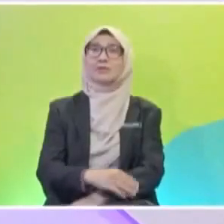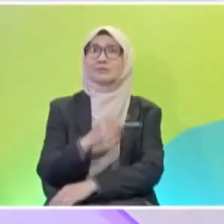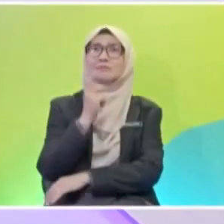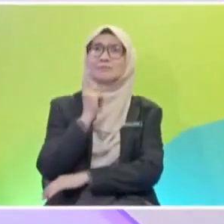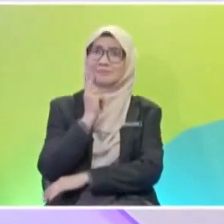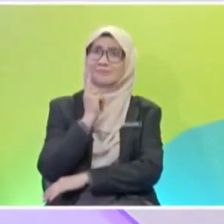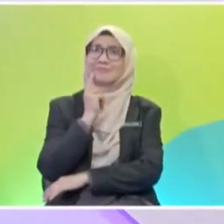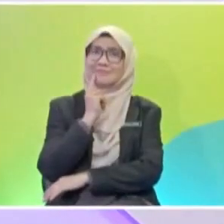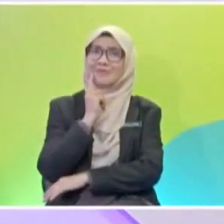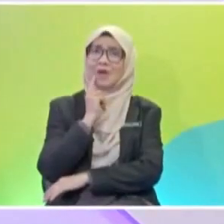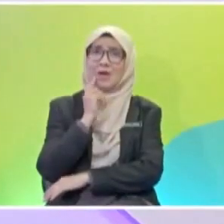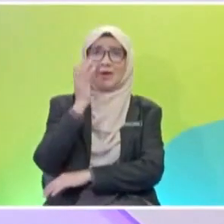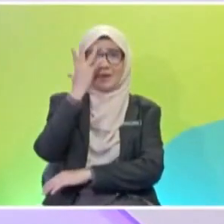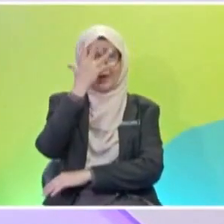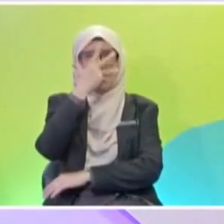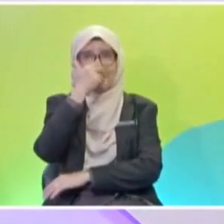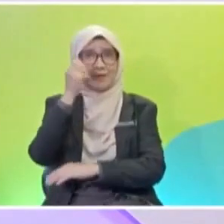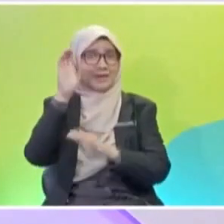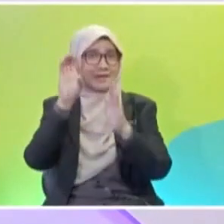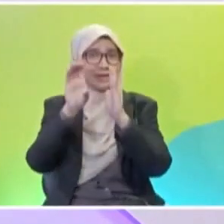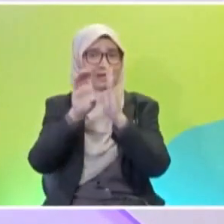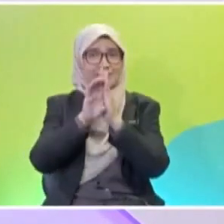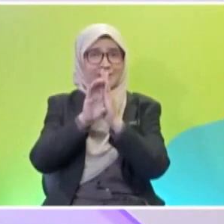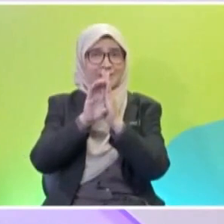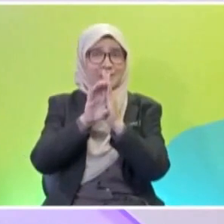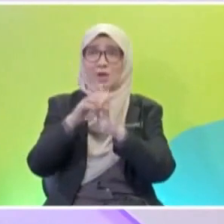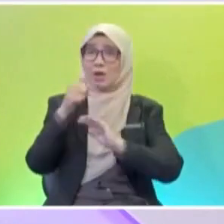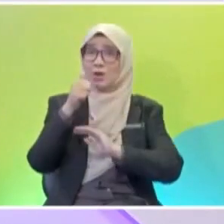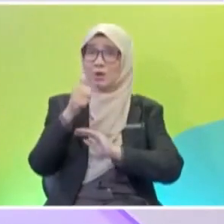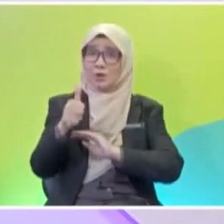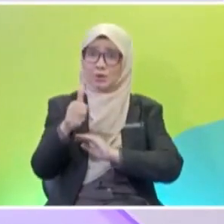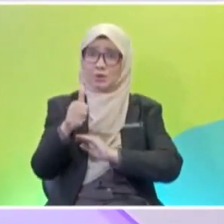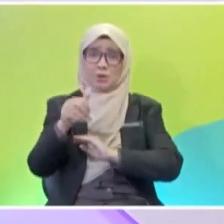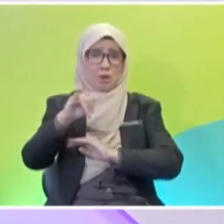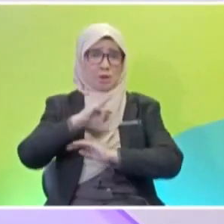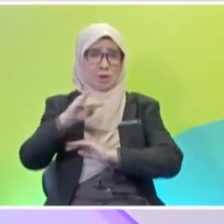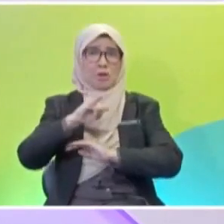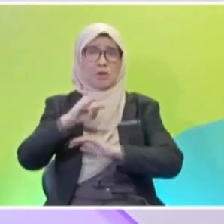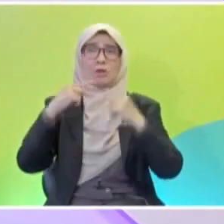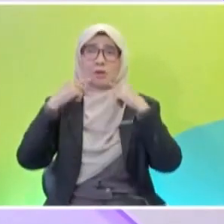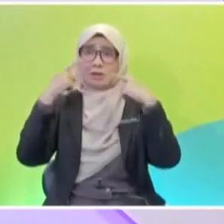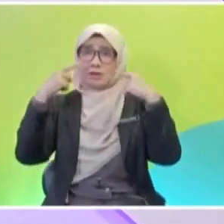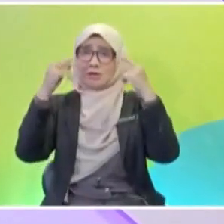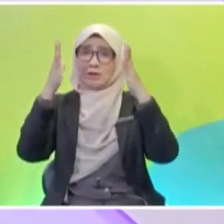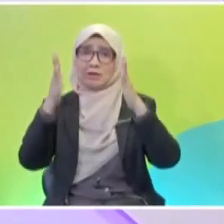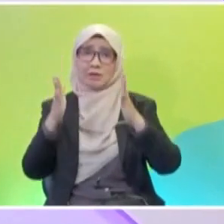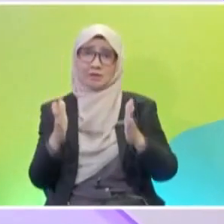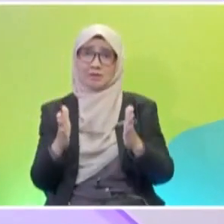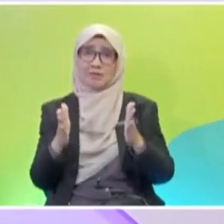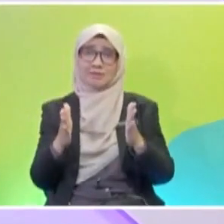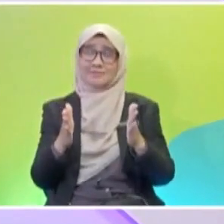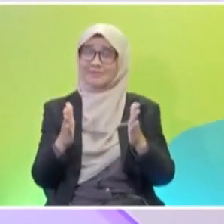What a lovely picture there. Looks very good. Almost looks like a celebrity. I wonder who it is.